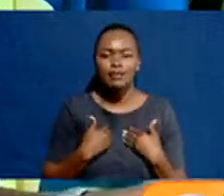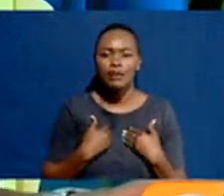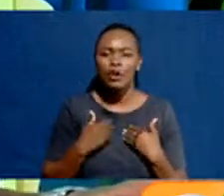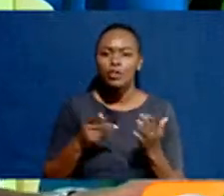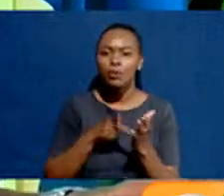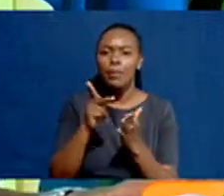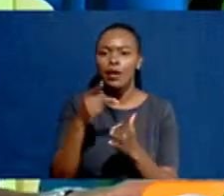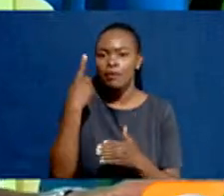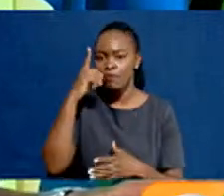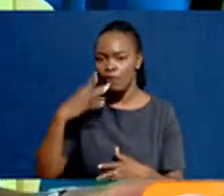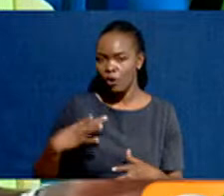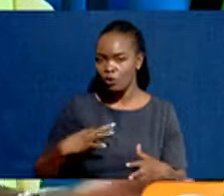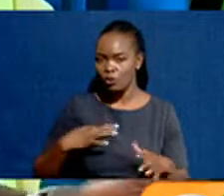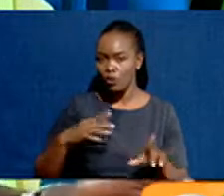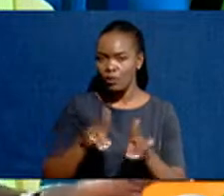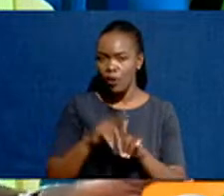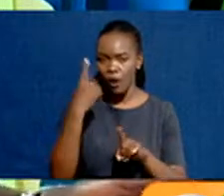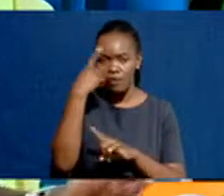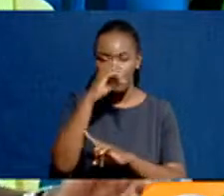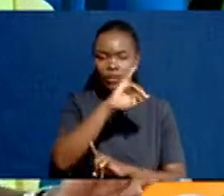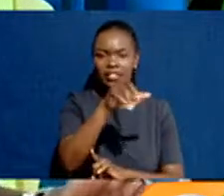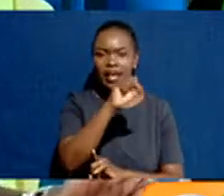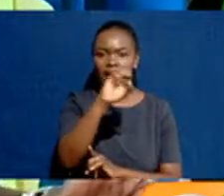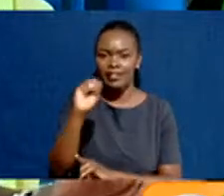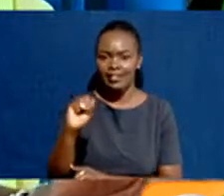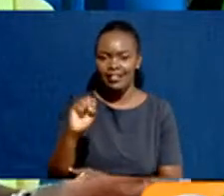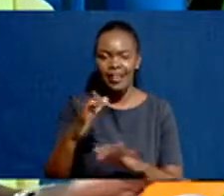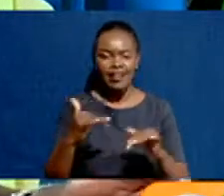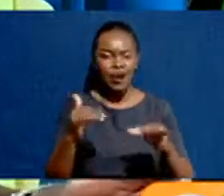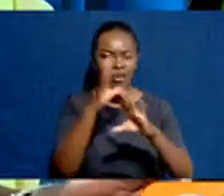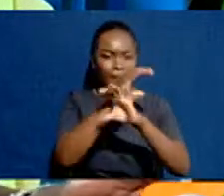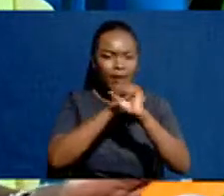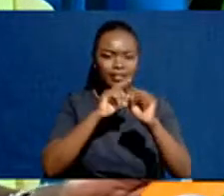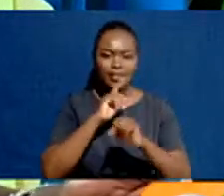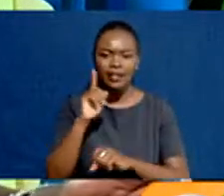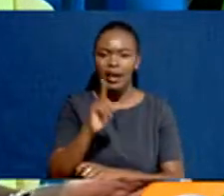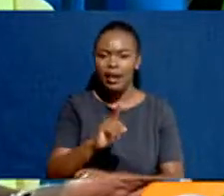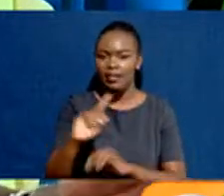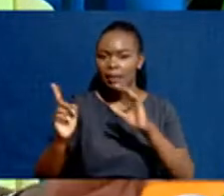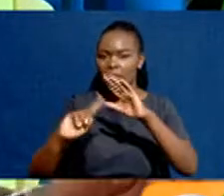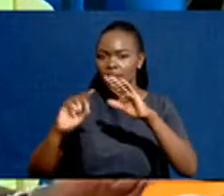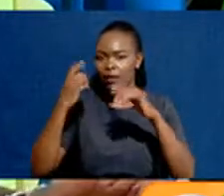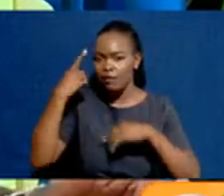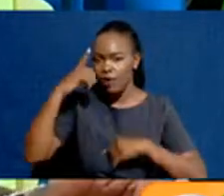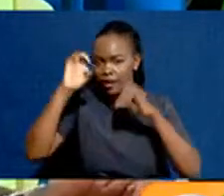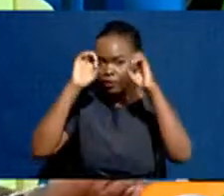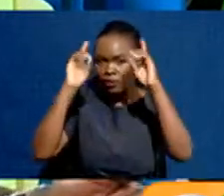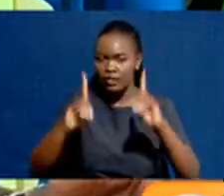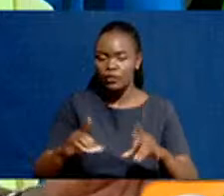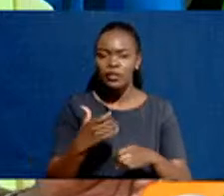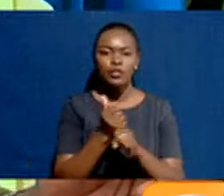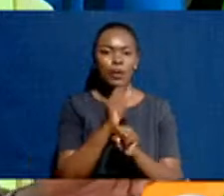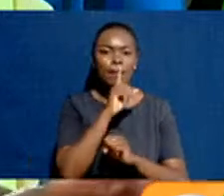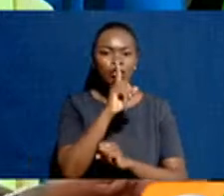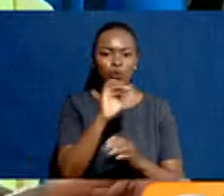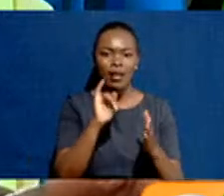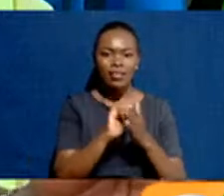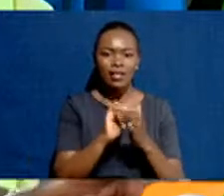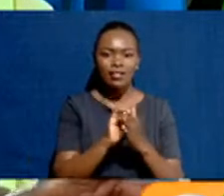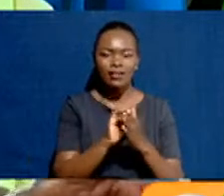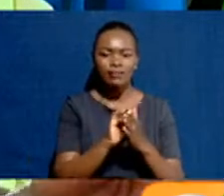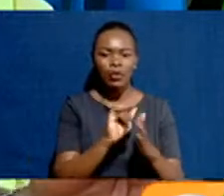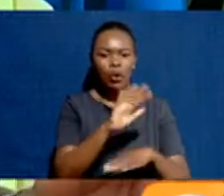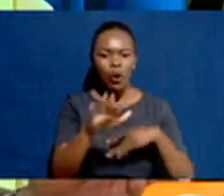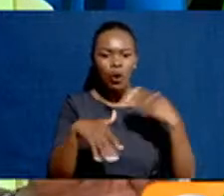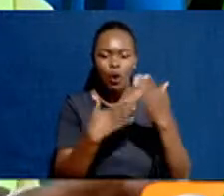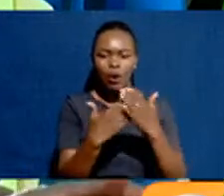for the junior secondary school. And the president has directed the Minister for Education to make sure that no child is